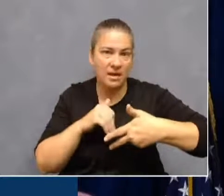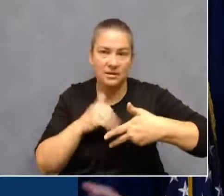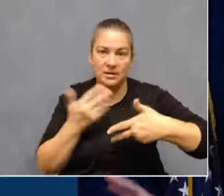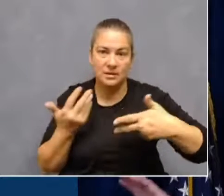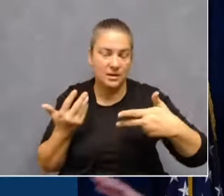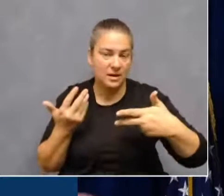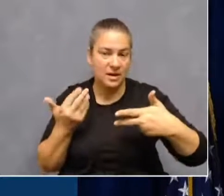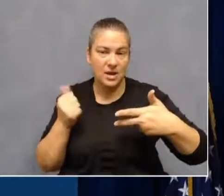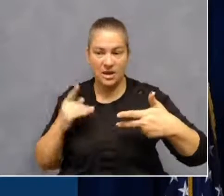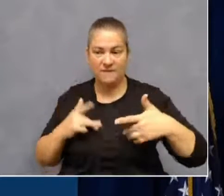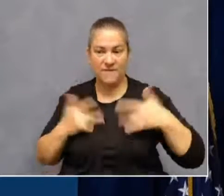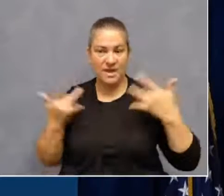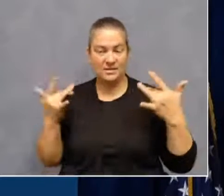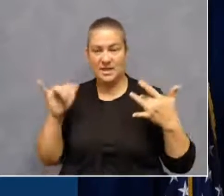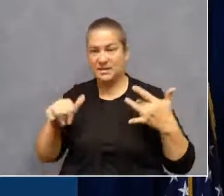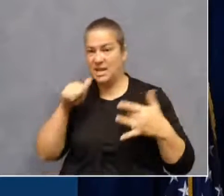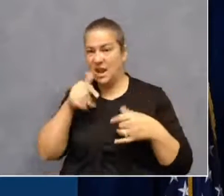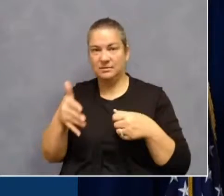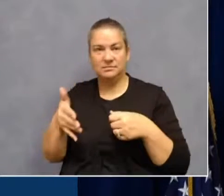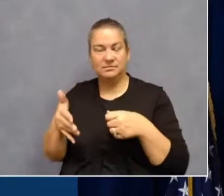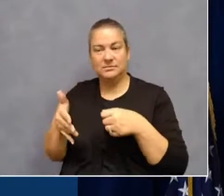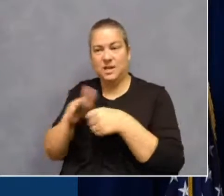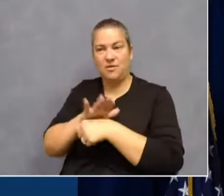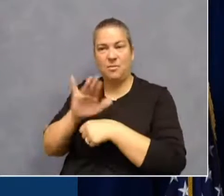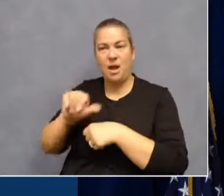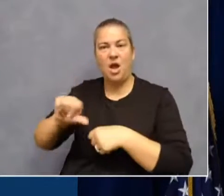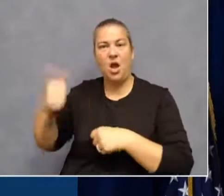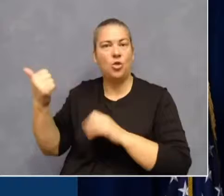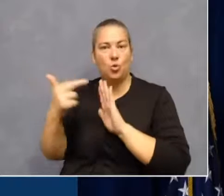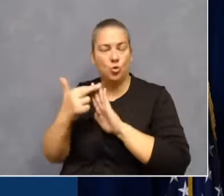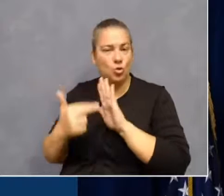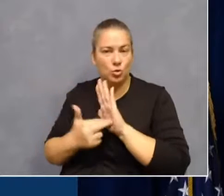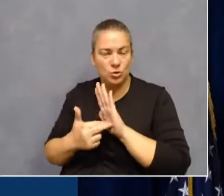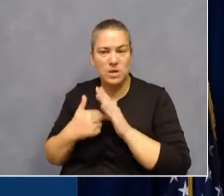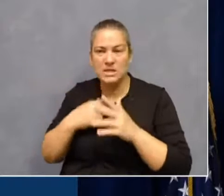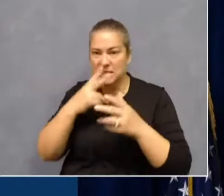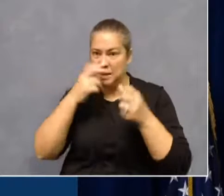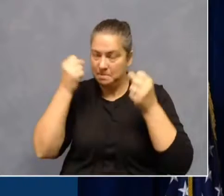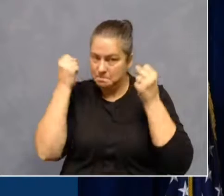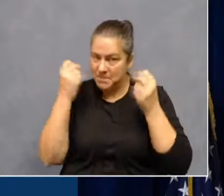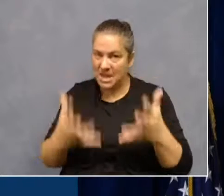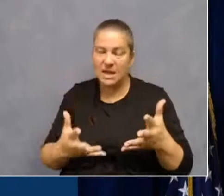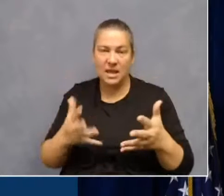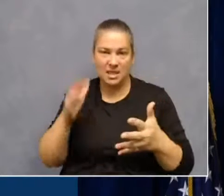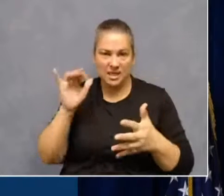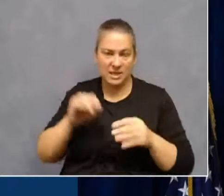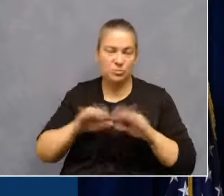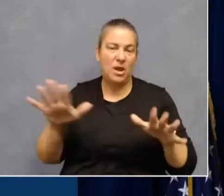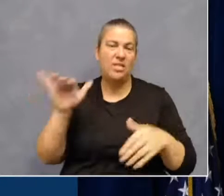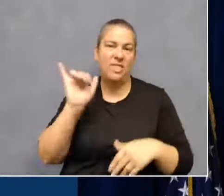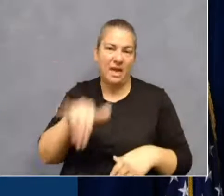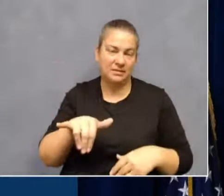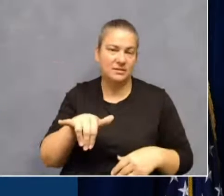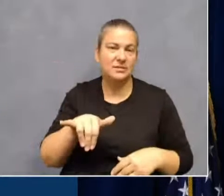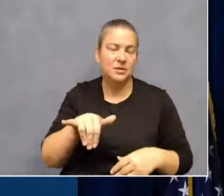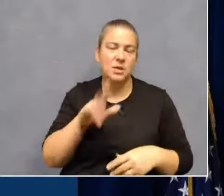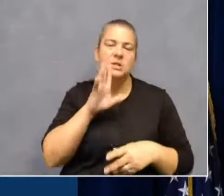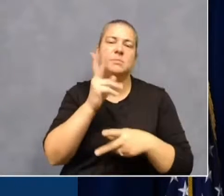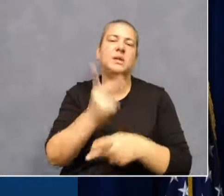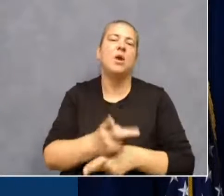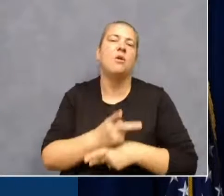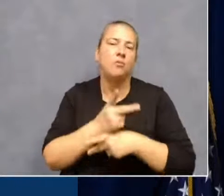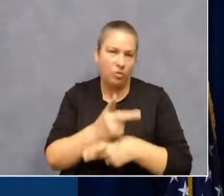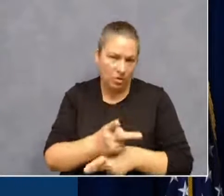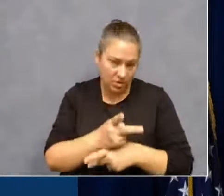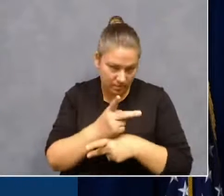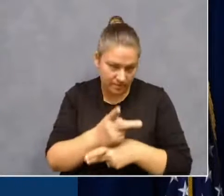not covered by other rules. And we're seeing a lot of spread that way. So be careful. There's a